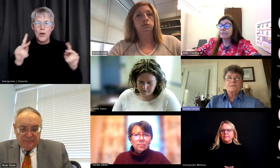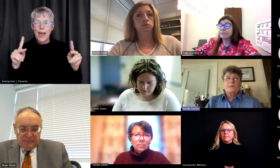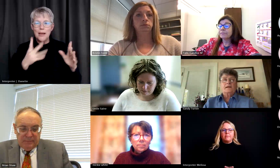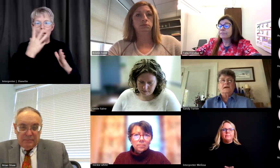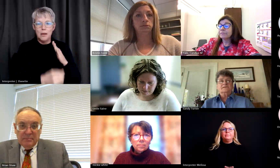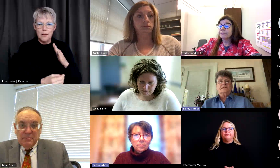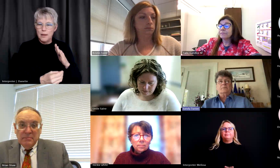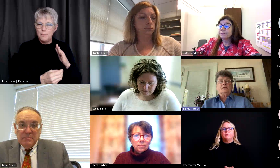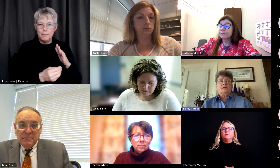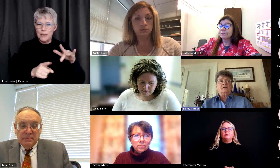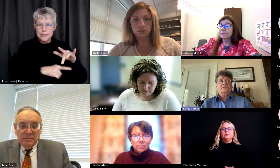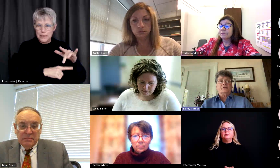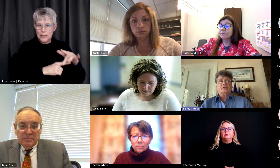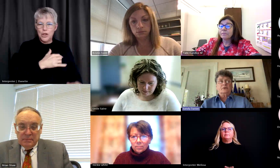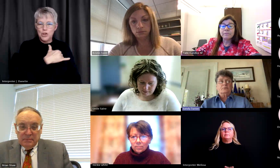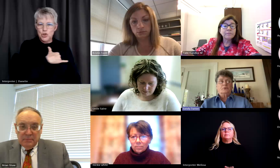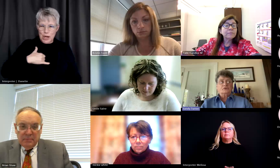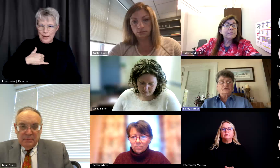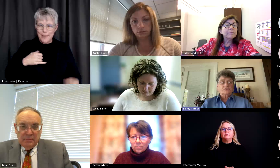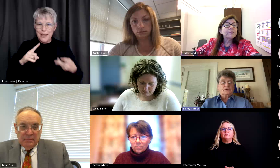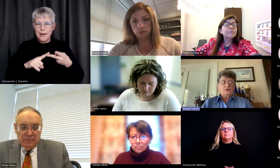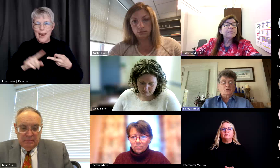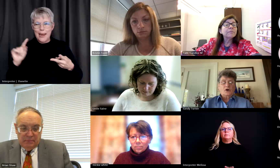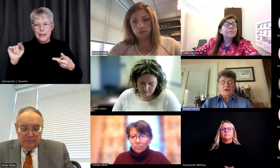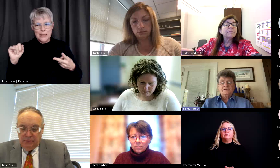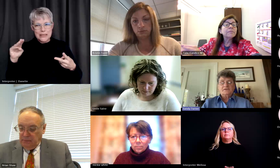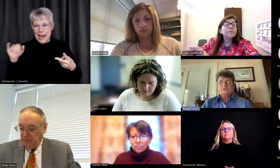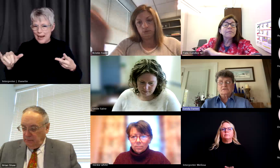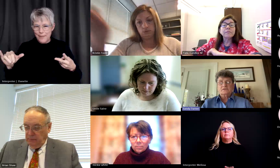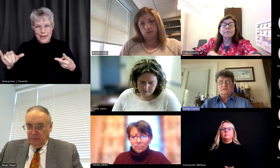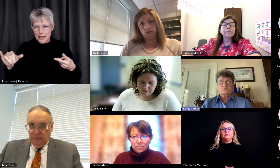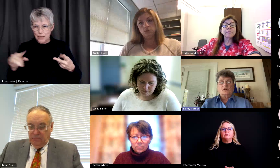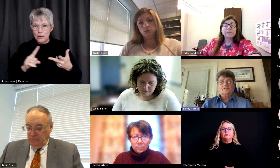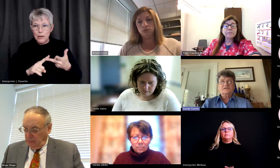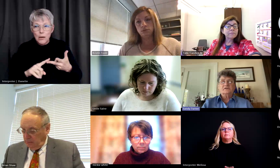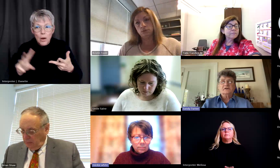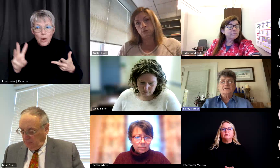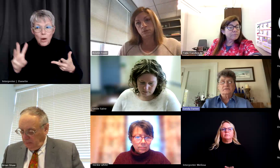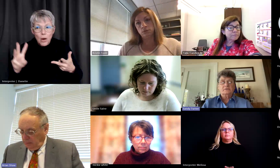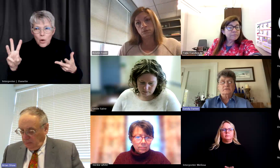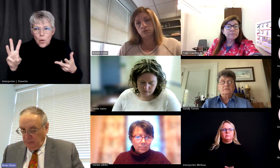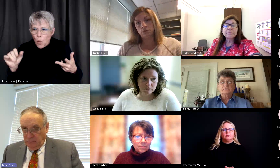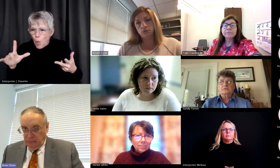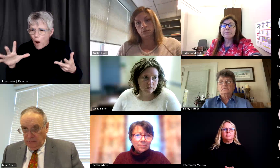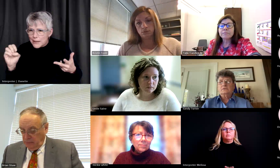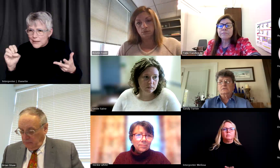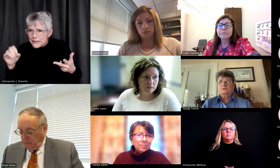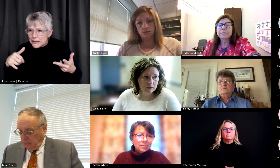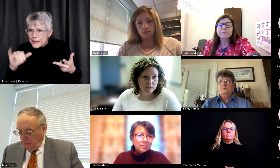Jimmy and Tammy as voting members. Wallace, is Wallace still here?